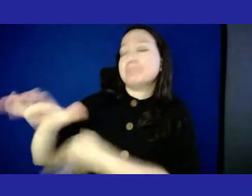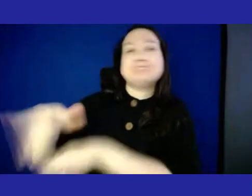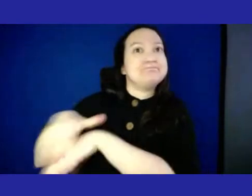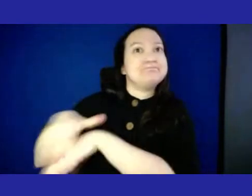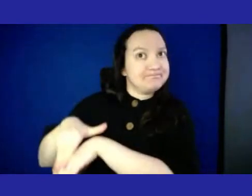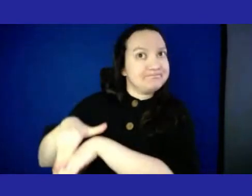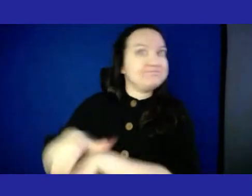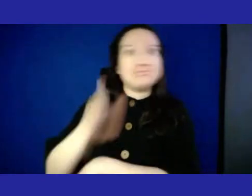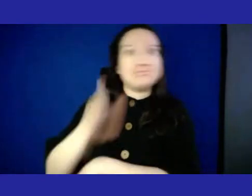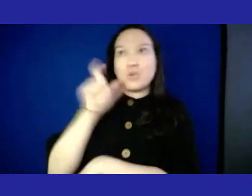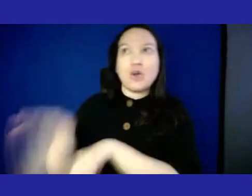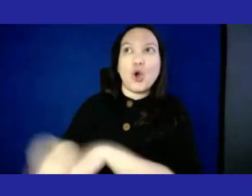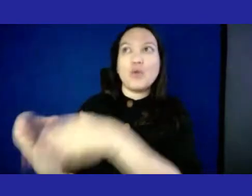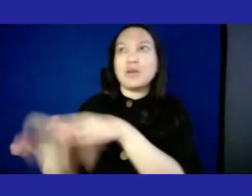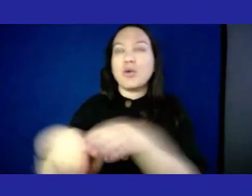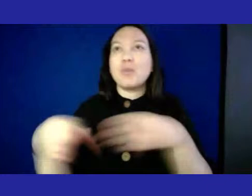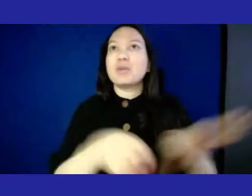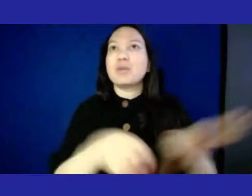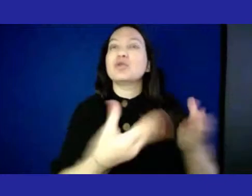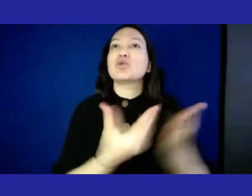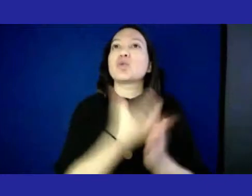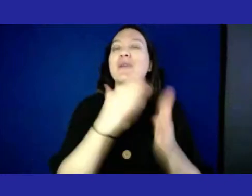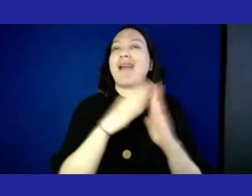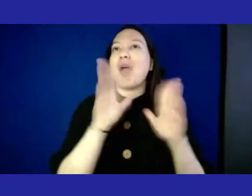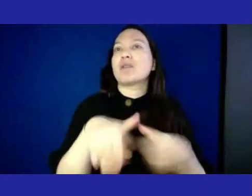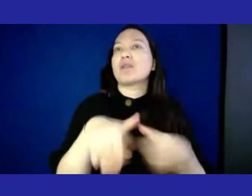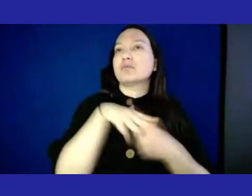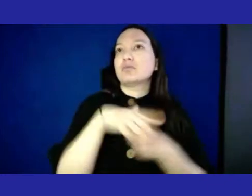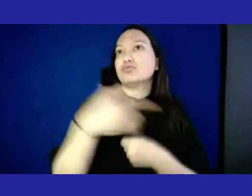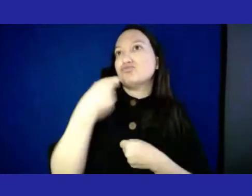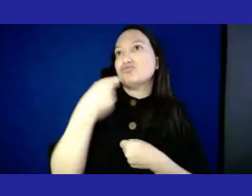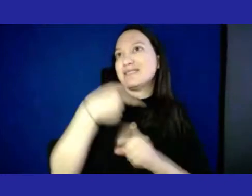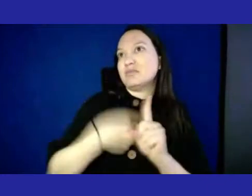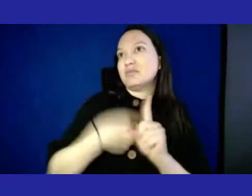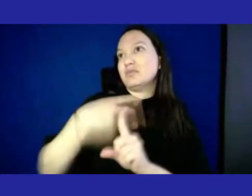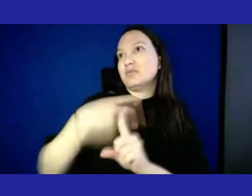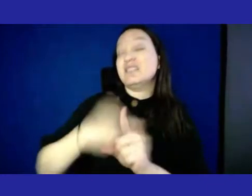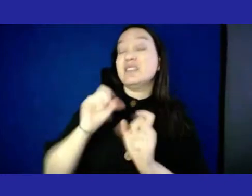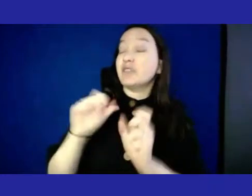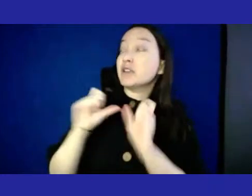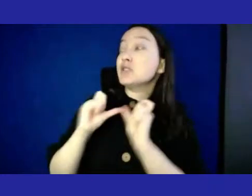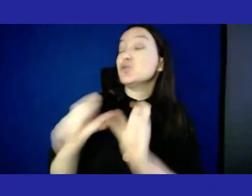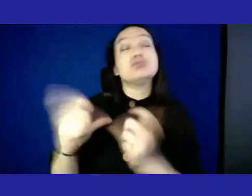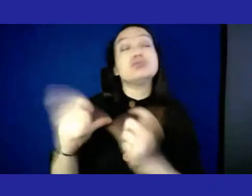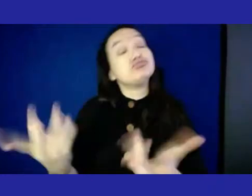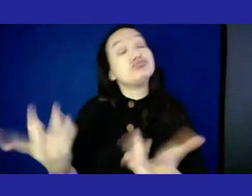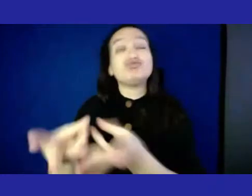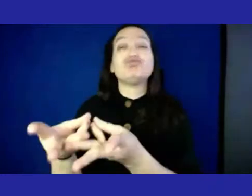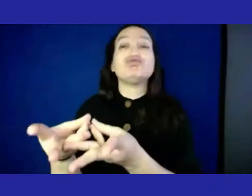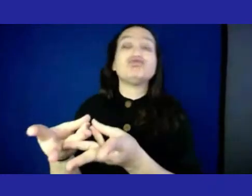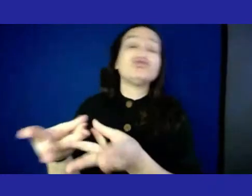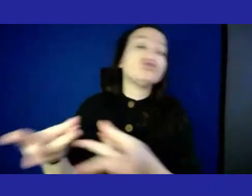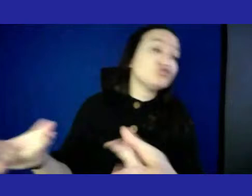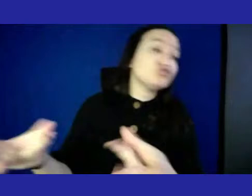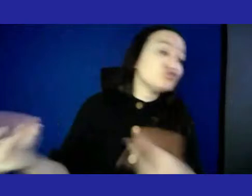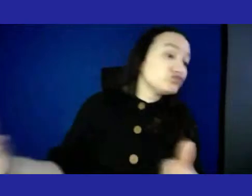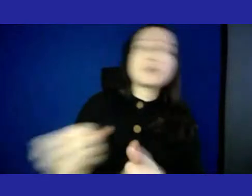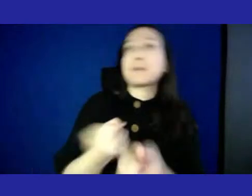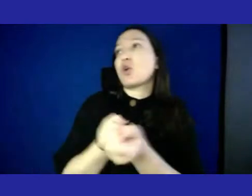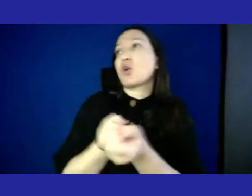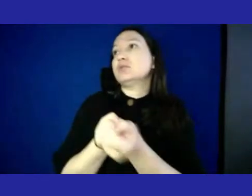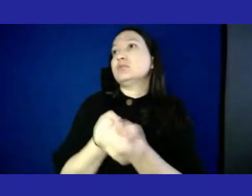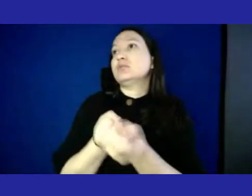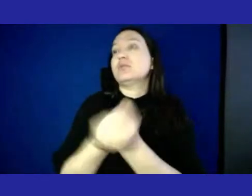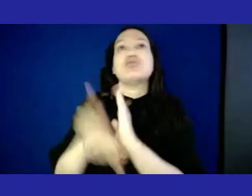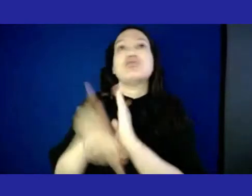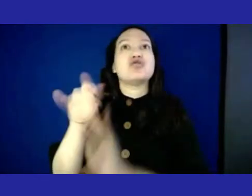We haven't needed to open as many new housing locations in recent months, and if that continues on, we would phase out that type of support from the project